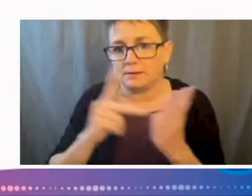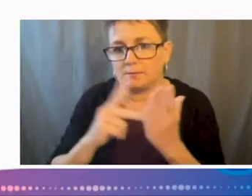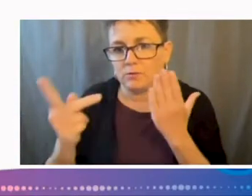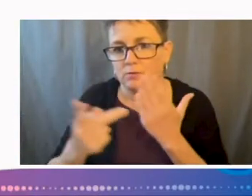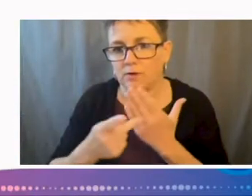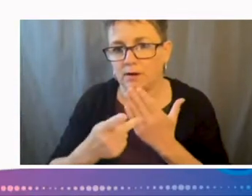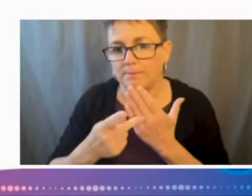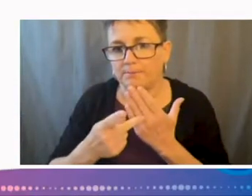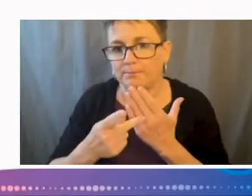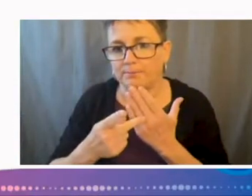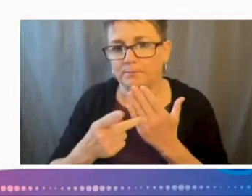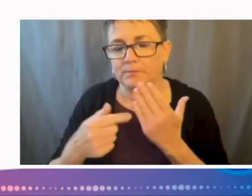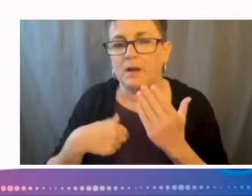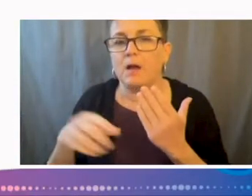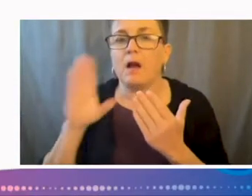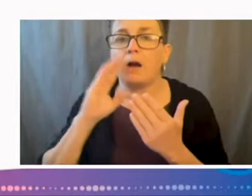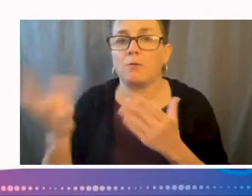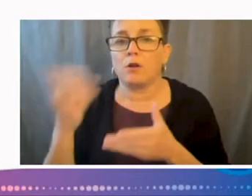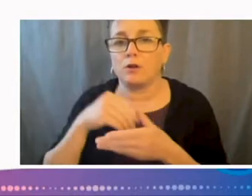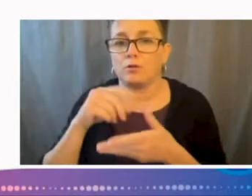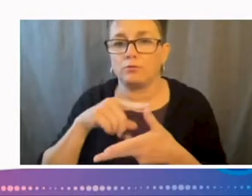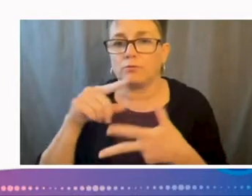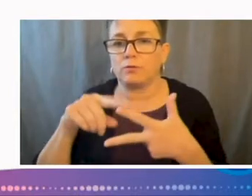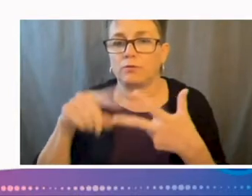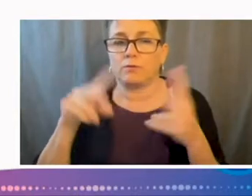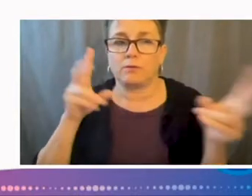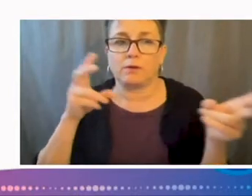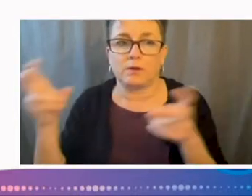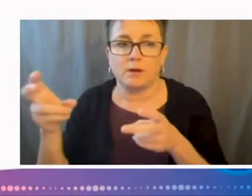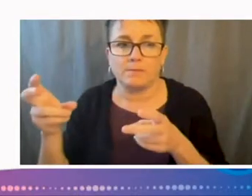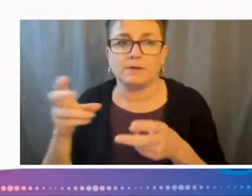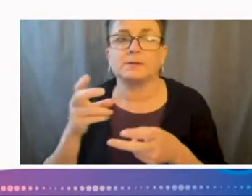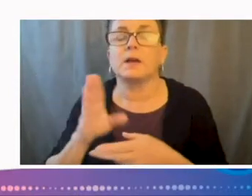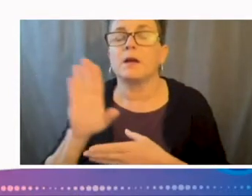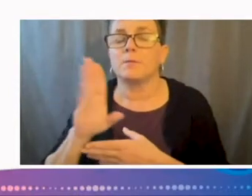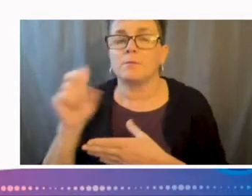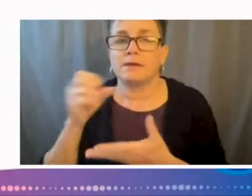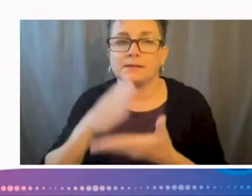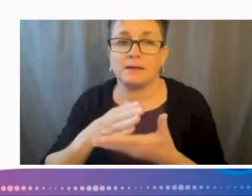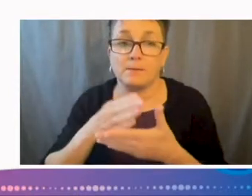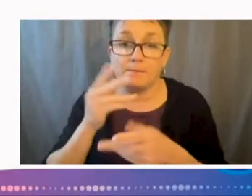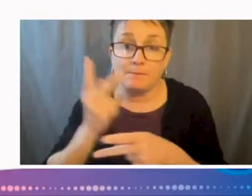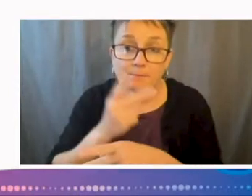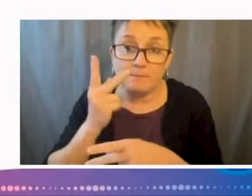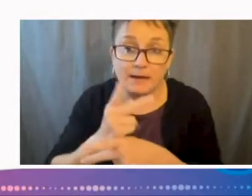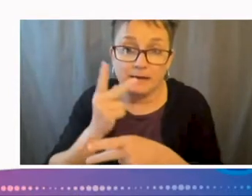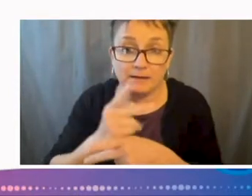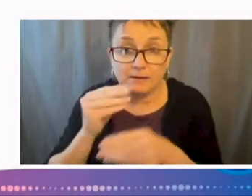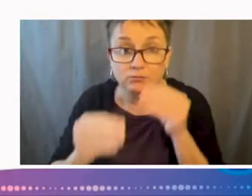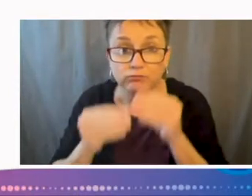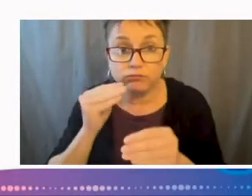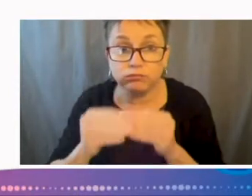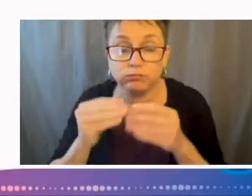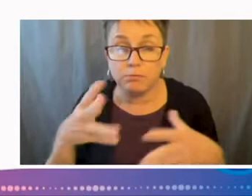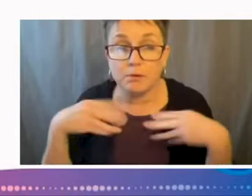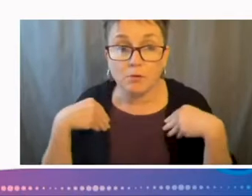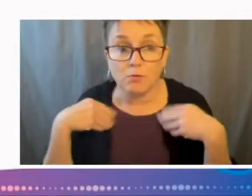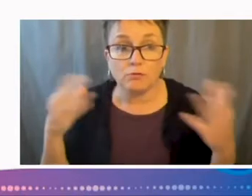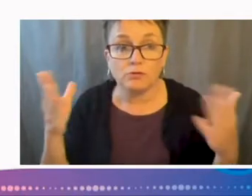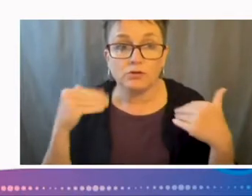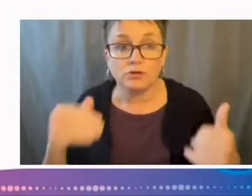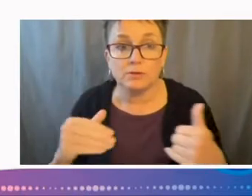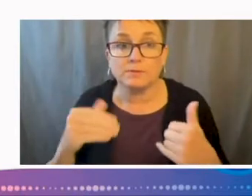I'll include the three topics here, which are bus stop maintenance and ownership, bus stop condition reviews, and